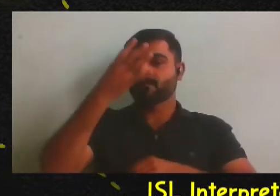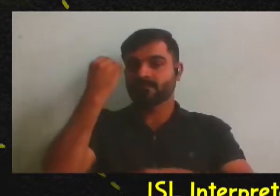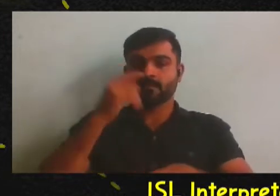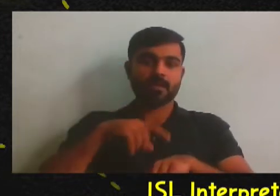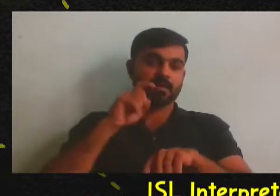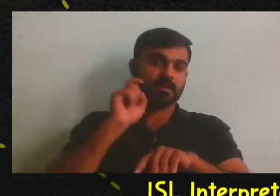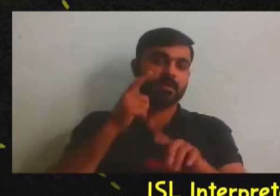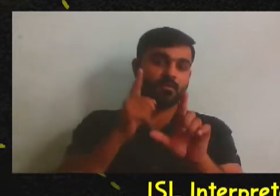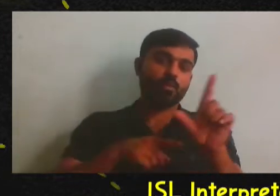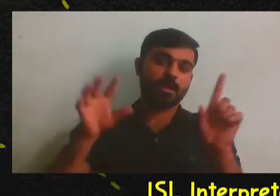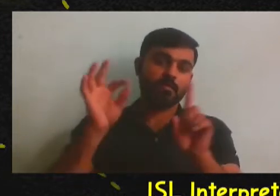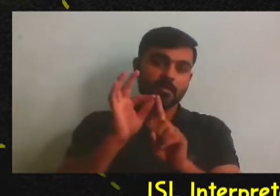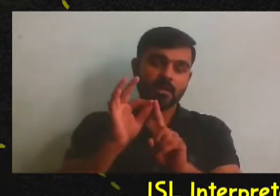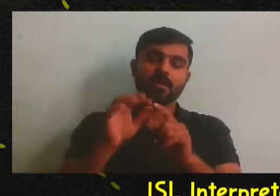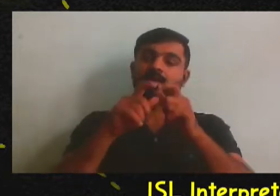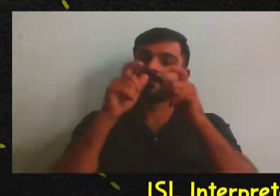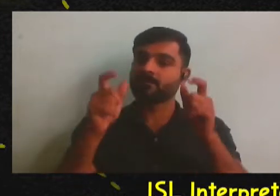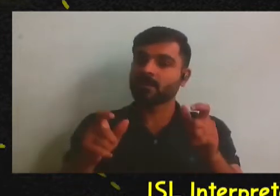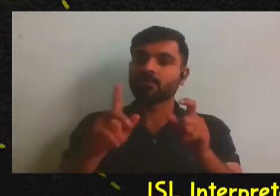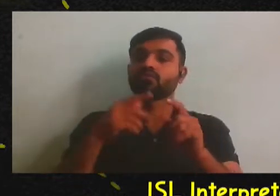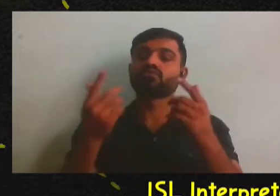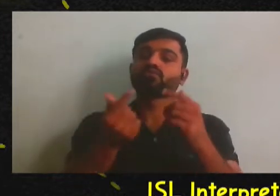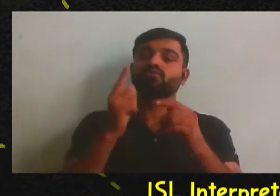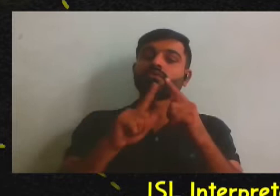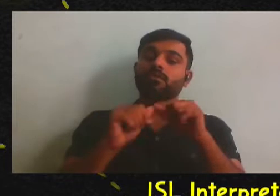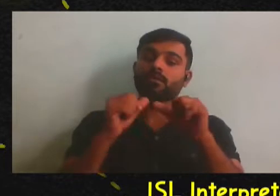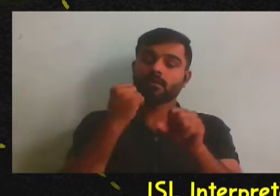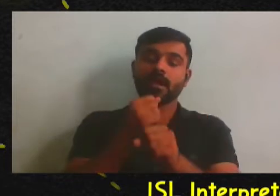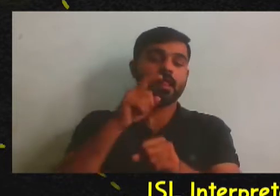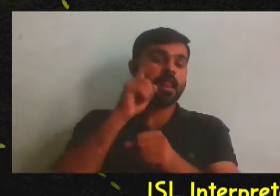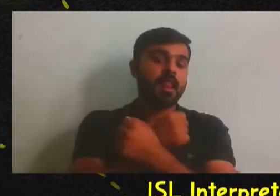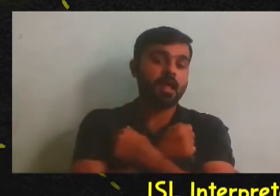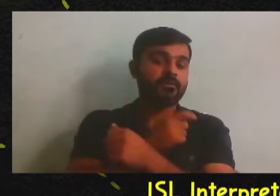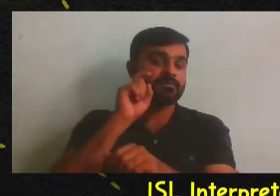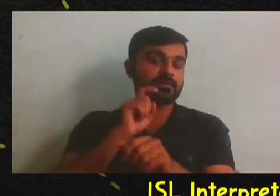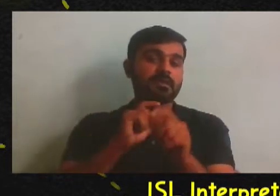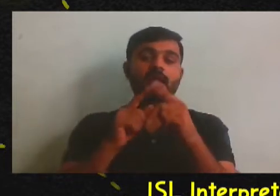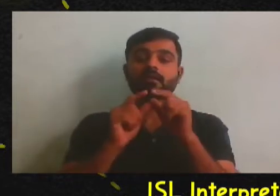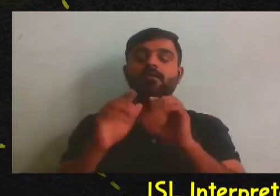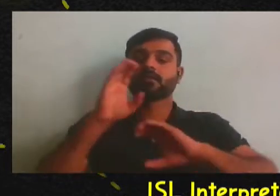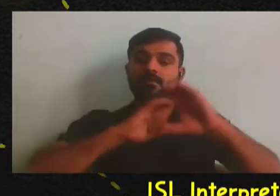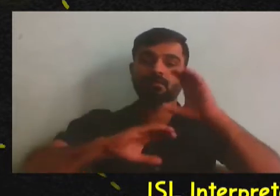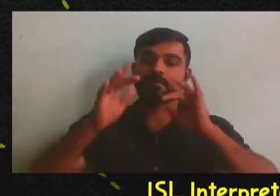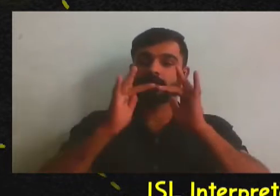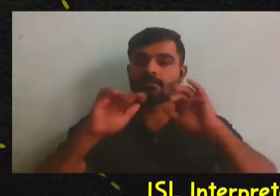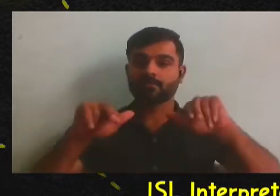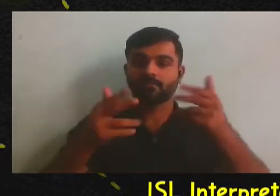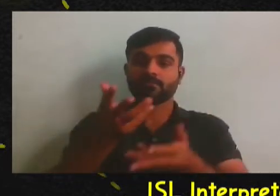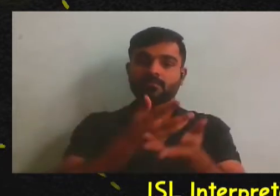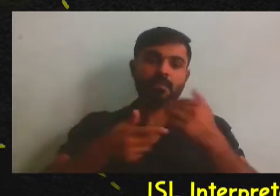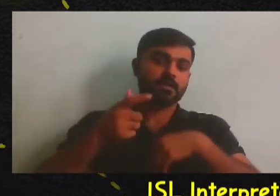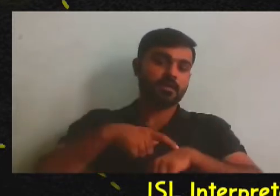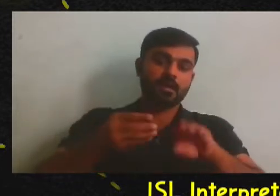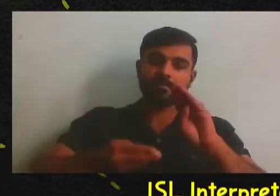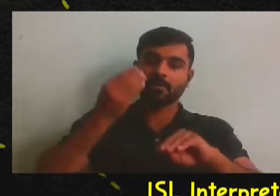YP Foundation and Agents of Ishq, as well as use the hashtag Love, Sex, and Data to talk about our conference online. Without taking up any more